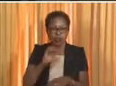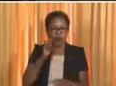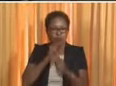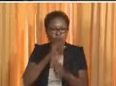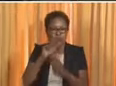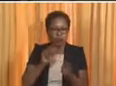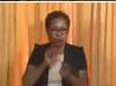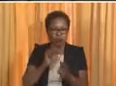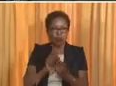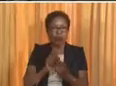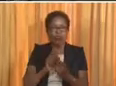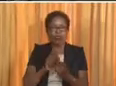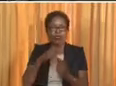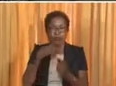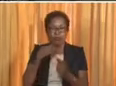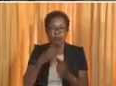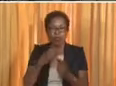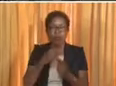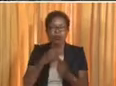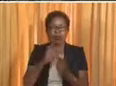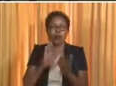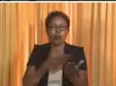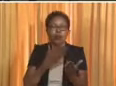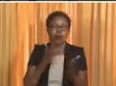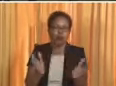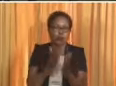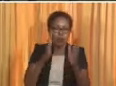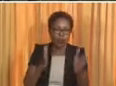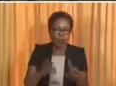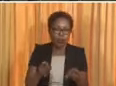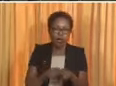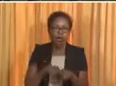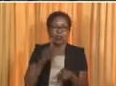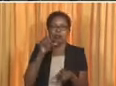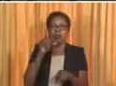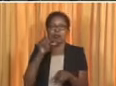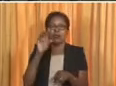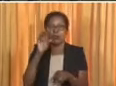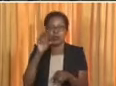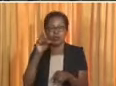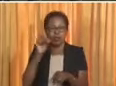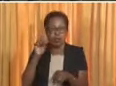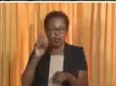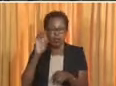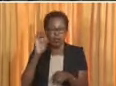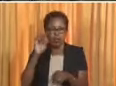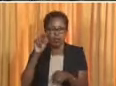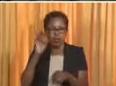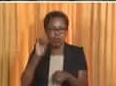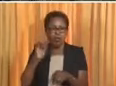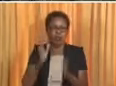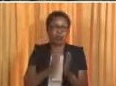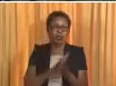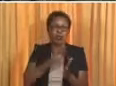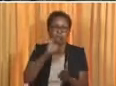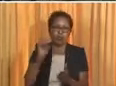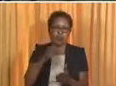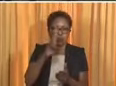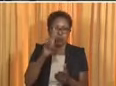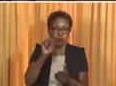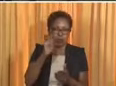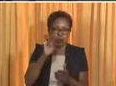specifically talks of the promoters as Dennis Wawero and Junet Mohammed. It is therefore my conclusion that the promoters referred